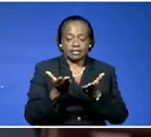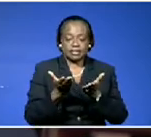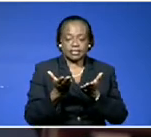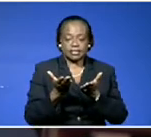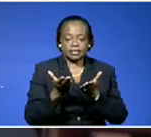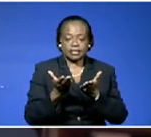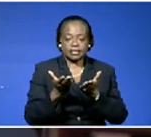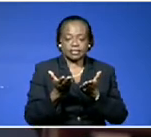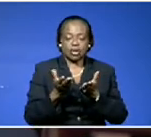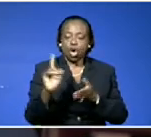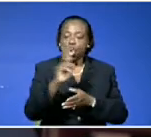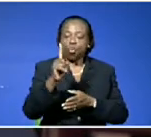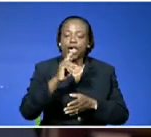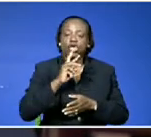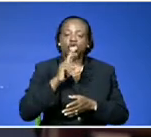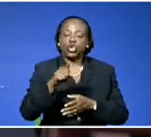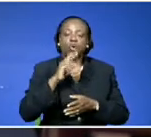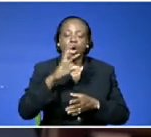where you're located,